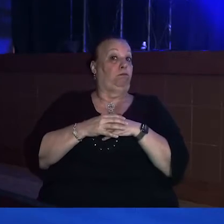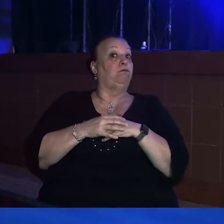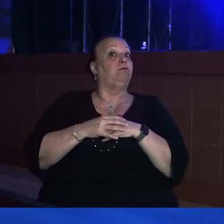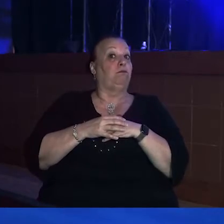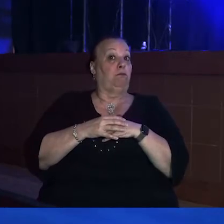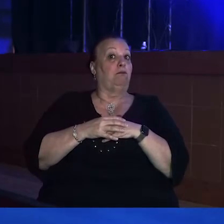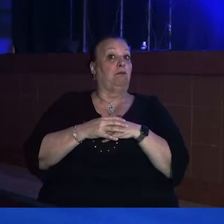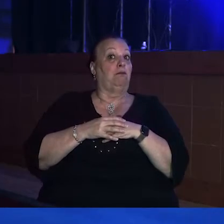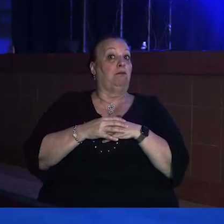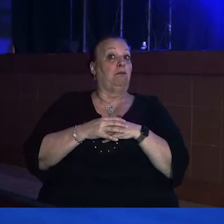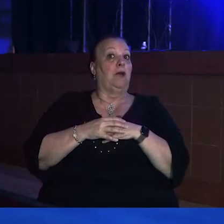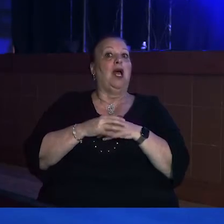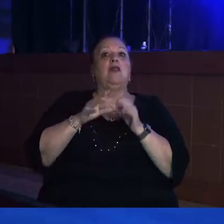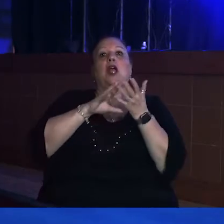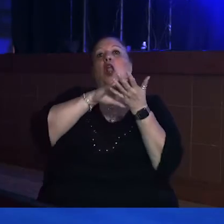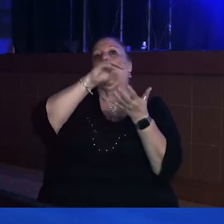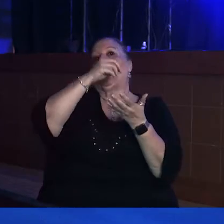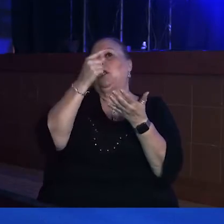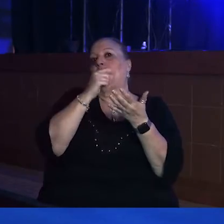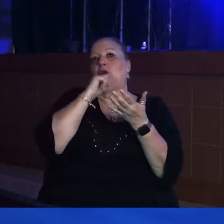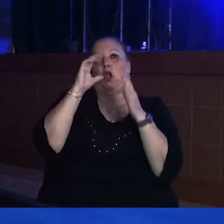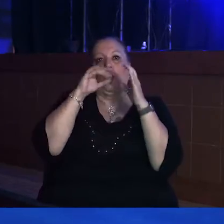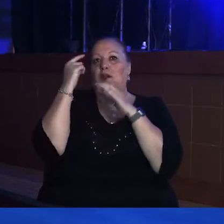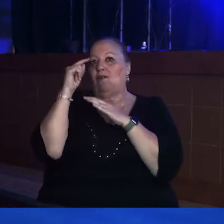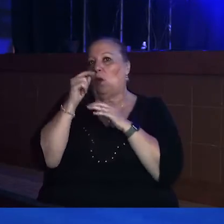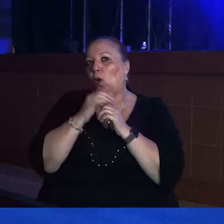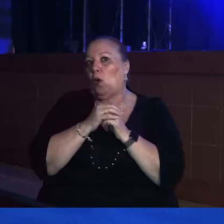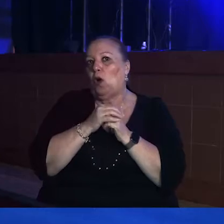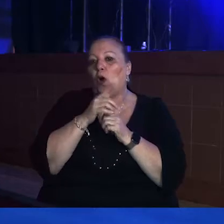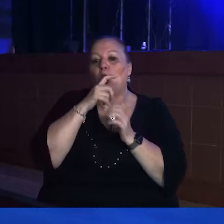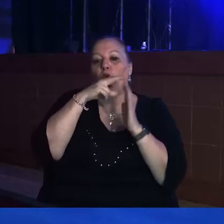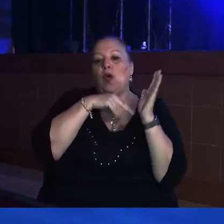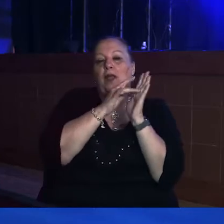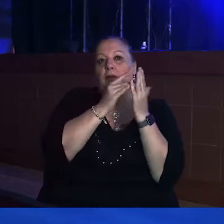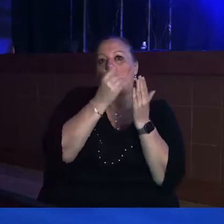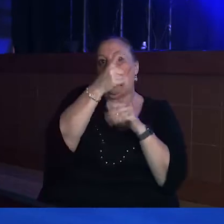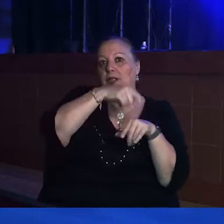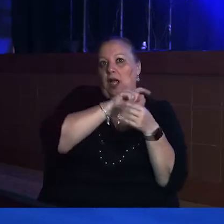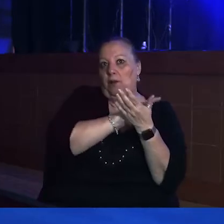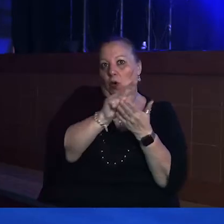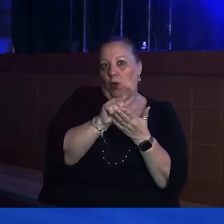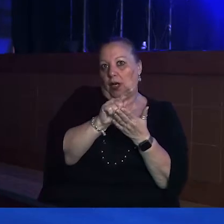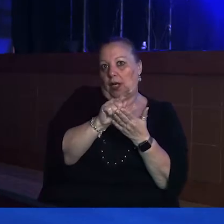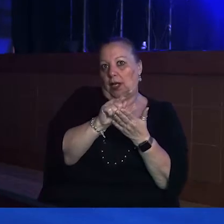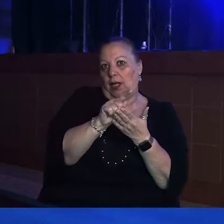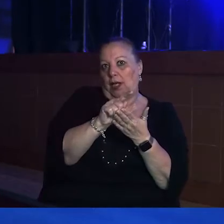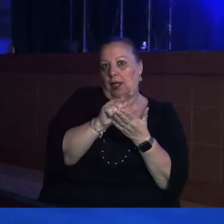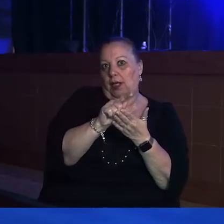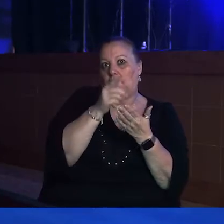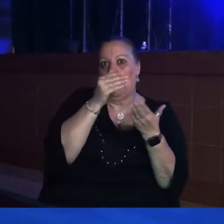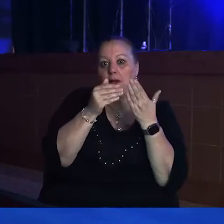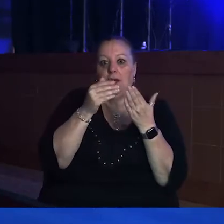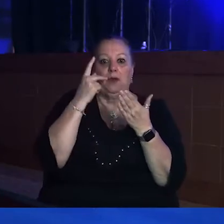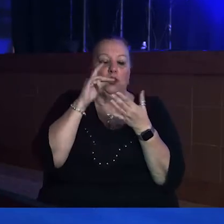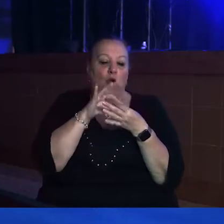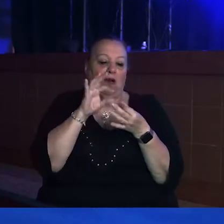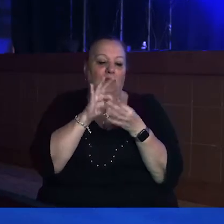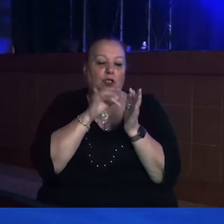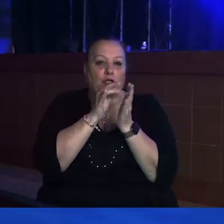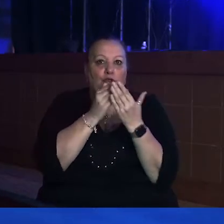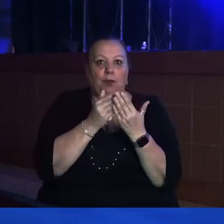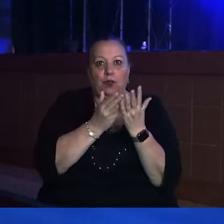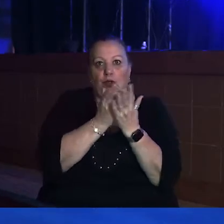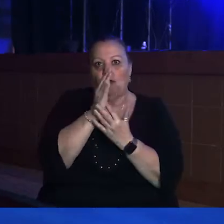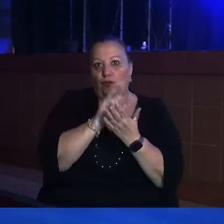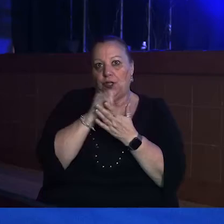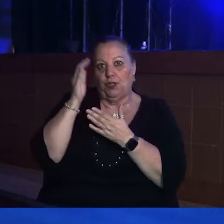They discovered something they weren't looking for. Those who read the Bible one time a week maybe saw, or maybe saw a verse of scripture, you know, during the service like you